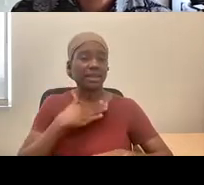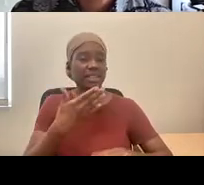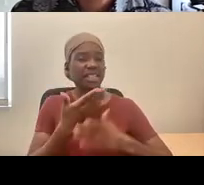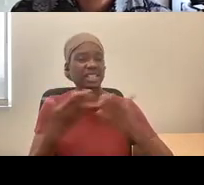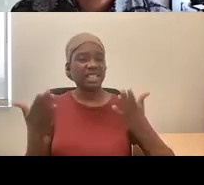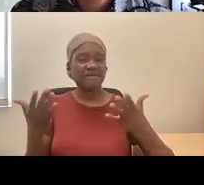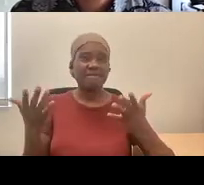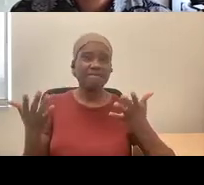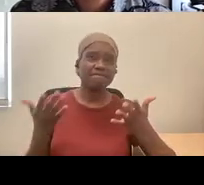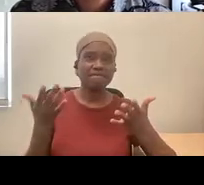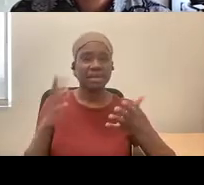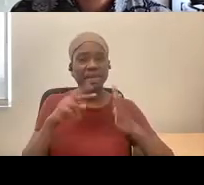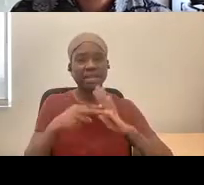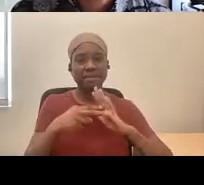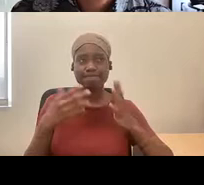yeah,